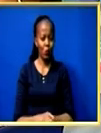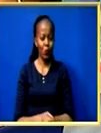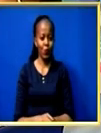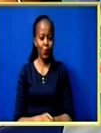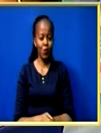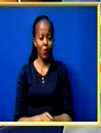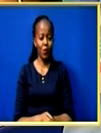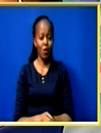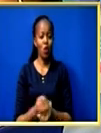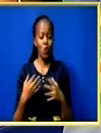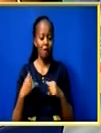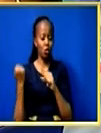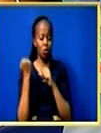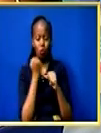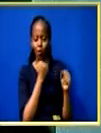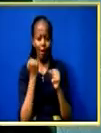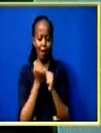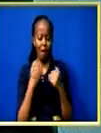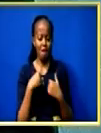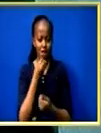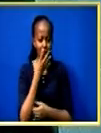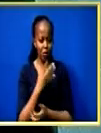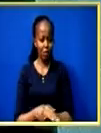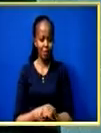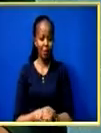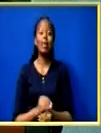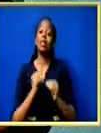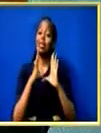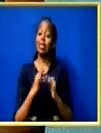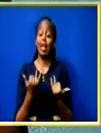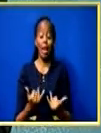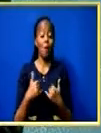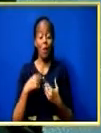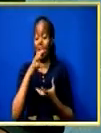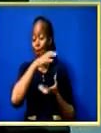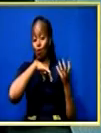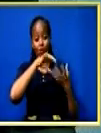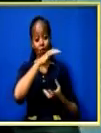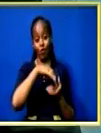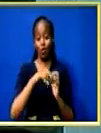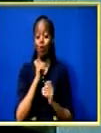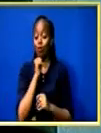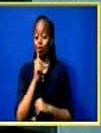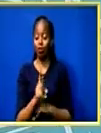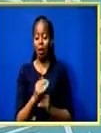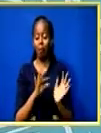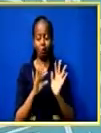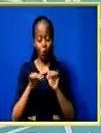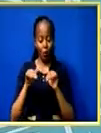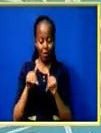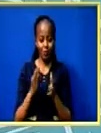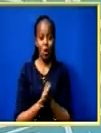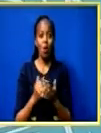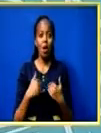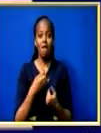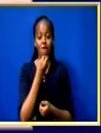Do you have sugarcane? Does sugarcane have flowers? Mwalimu, at this point, I'm confused. I'm You are not even confused. sure. Let's get to the flowers. Uh-huh. They are